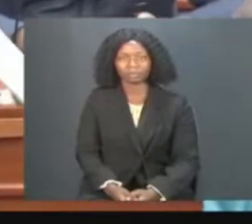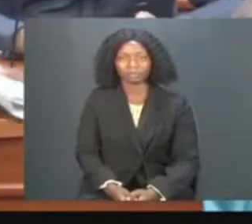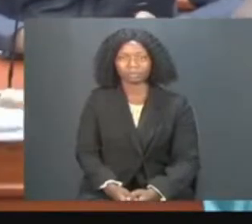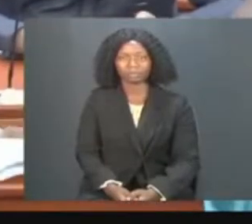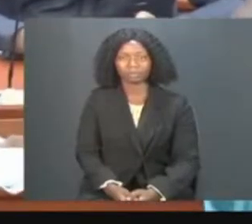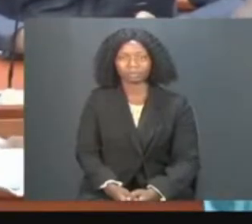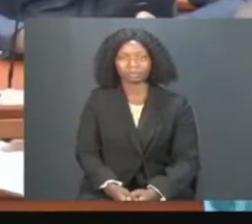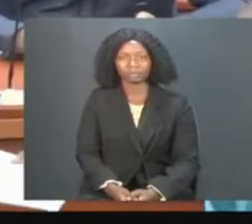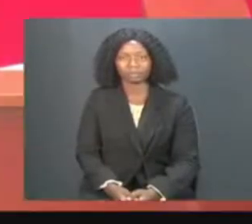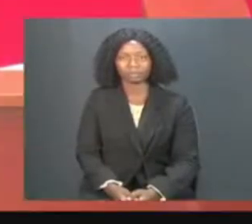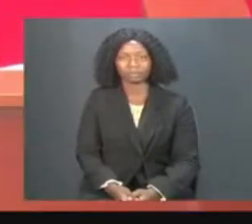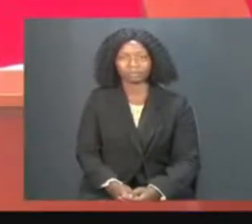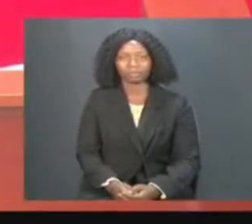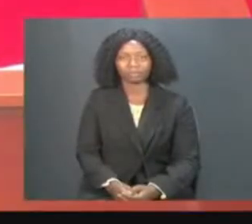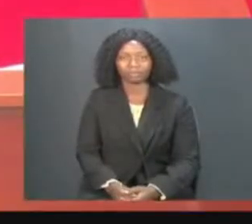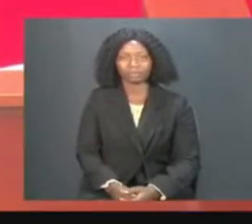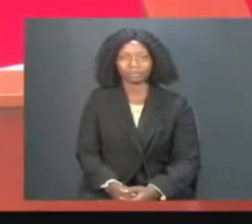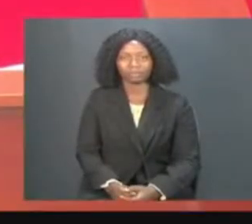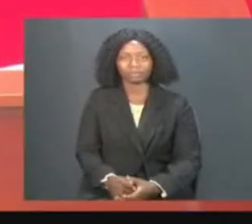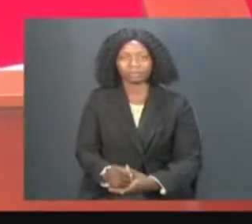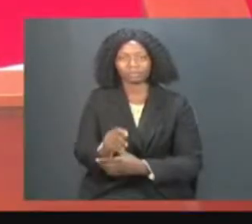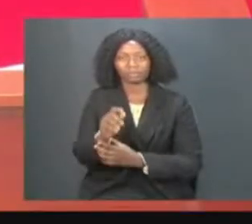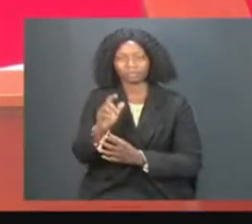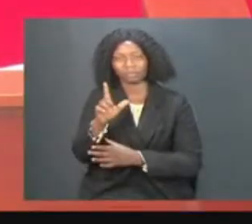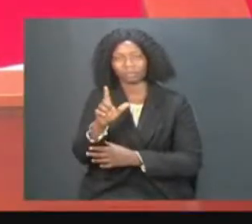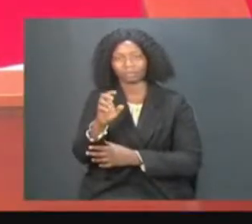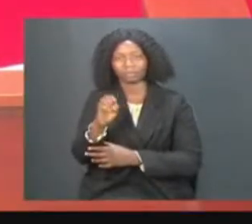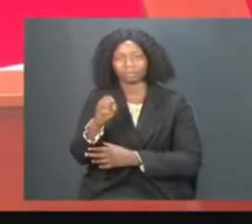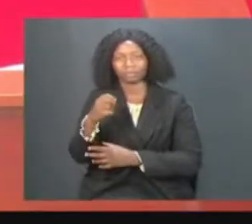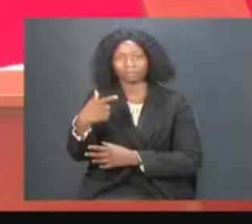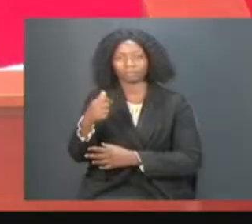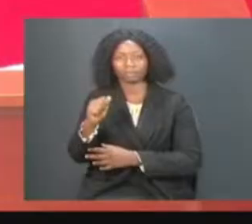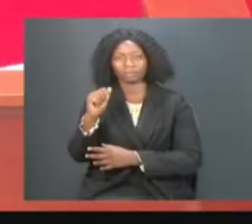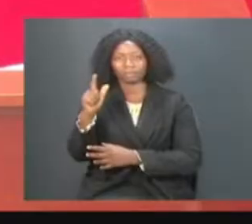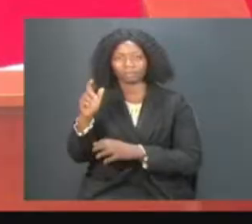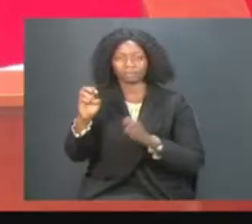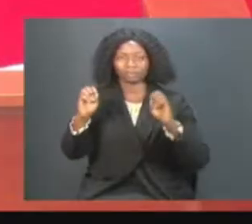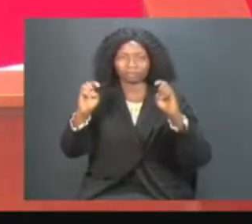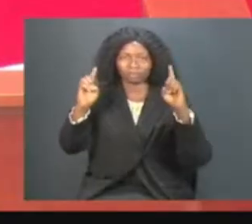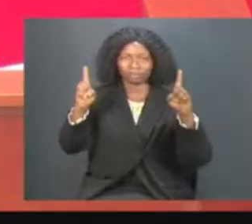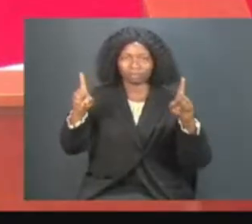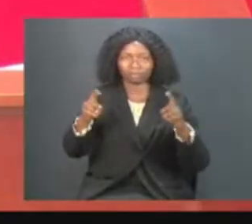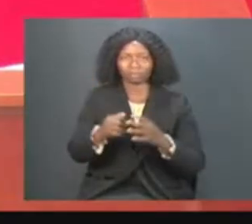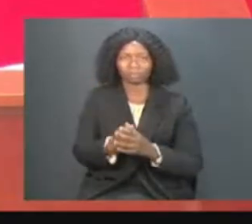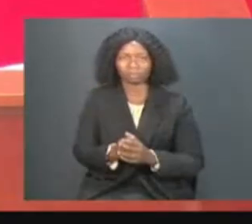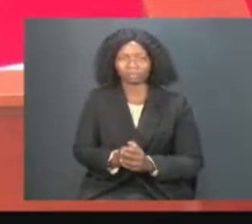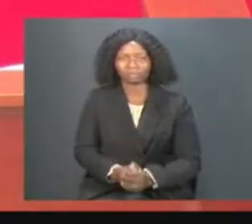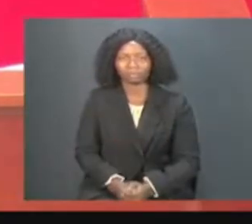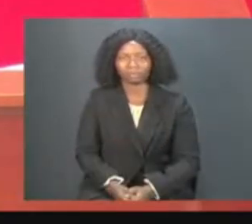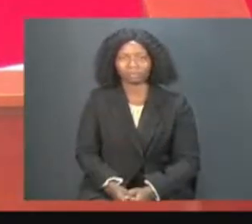Legal Education Reform Bill 2025 at consideration stage.